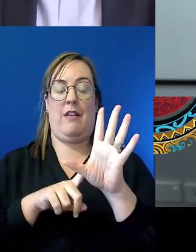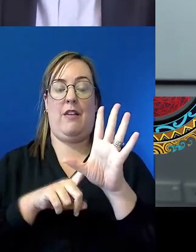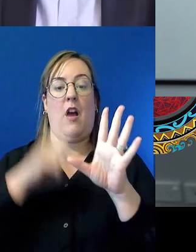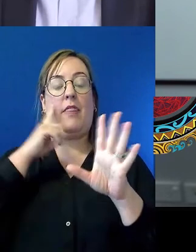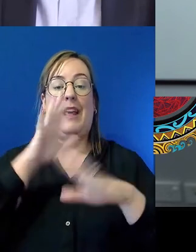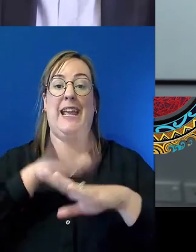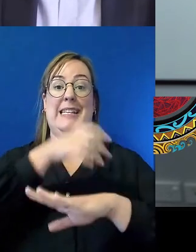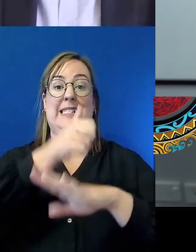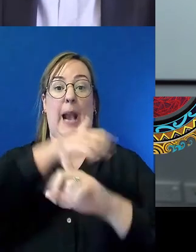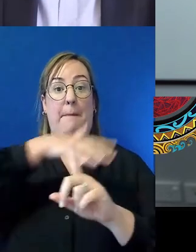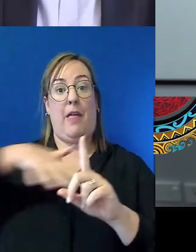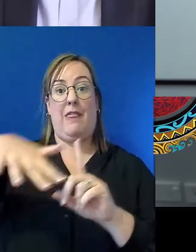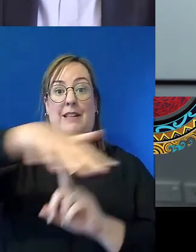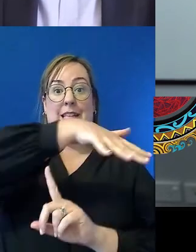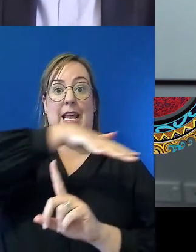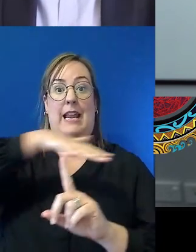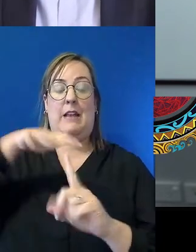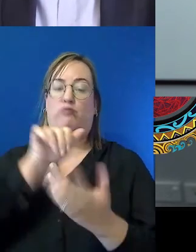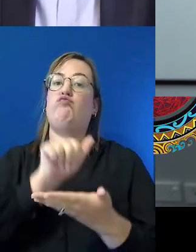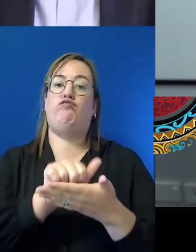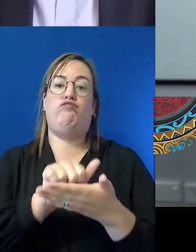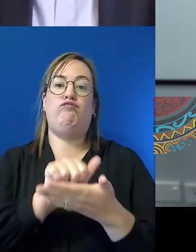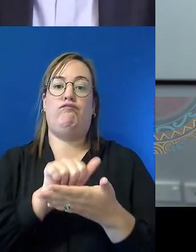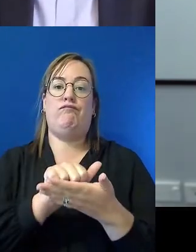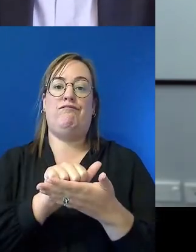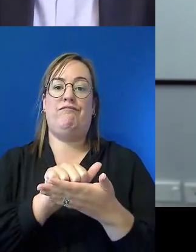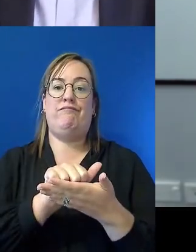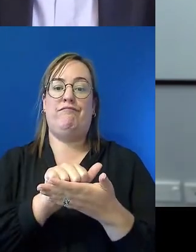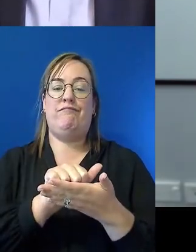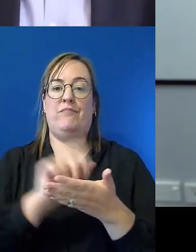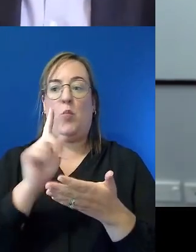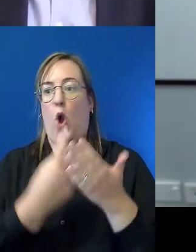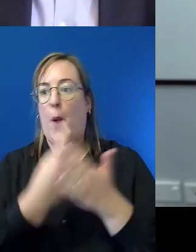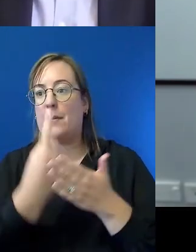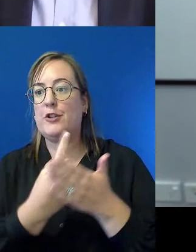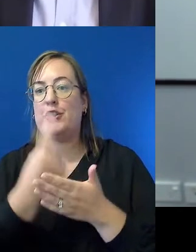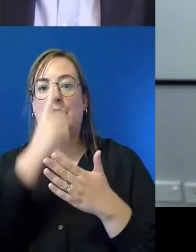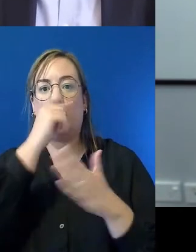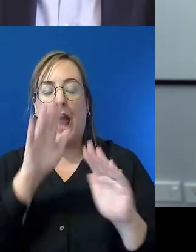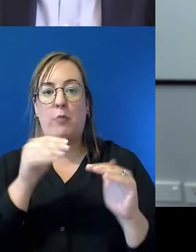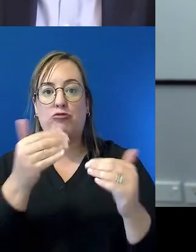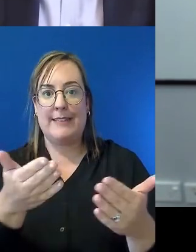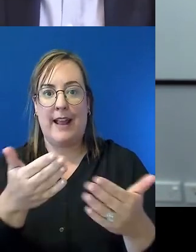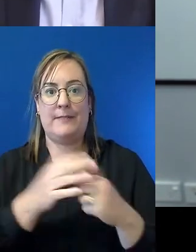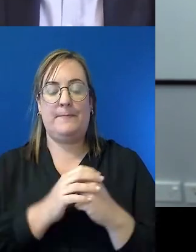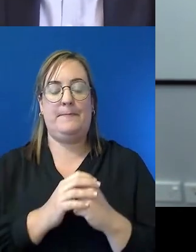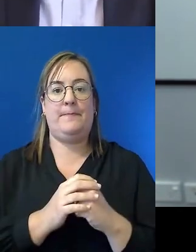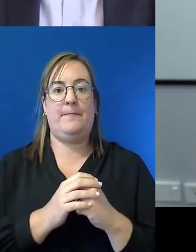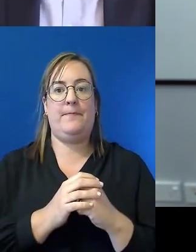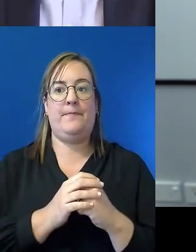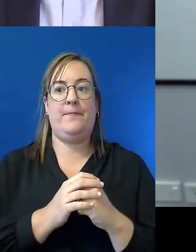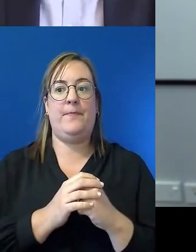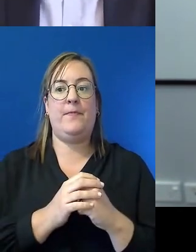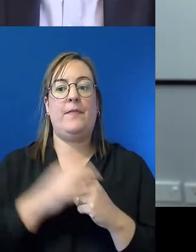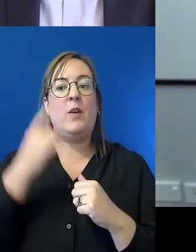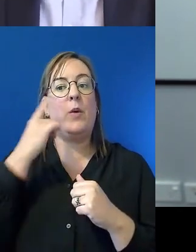scene very well for what the opportunities kind of can present if we think how we might begin